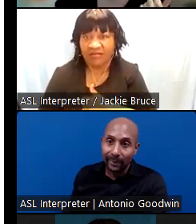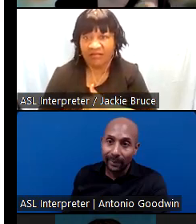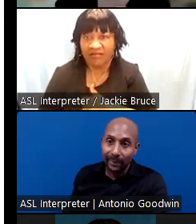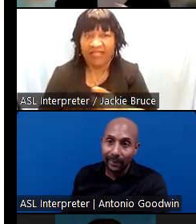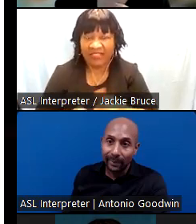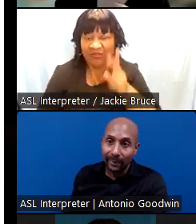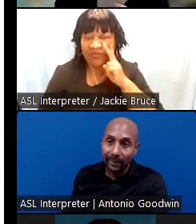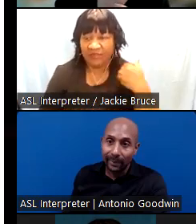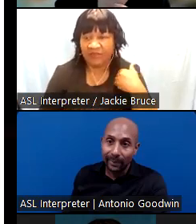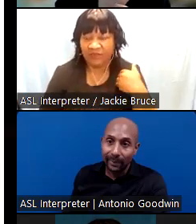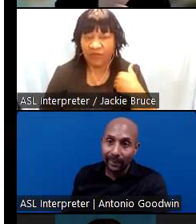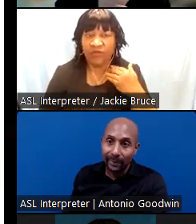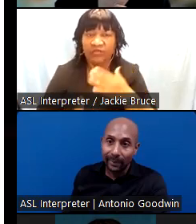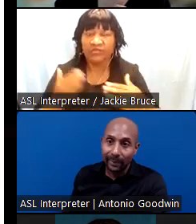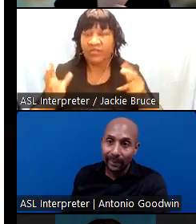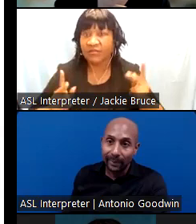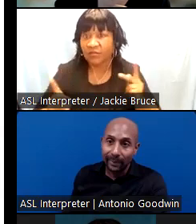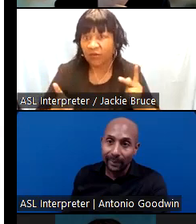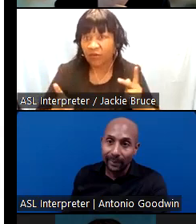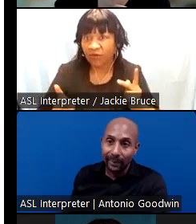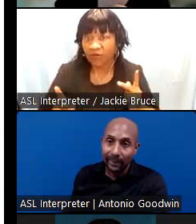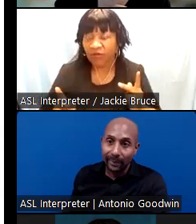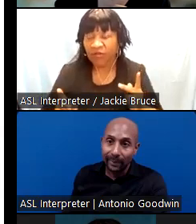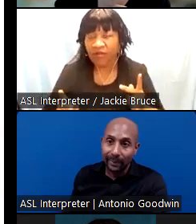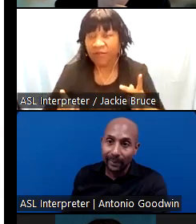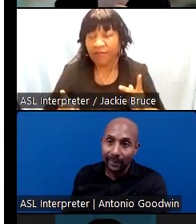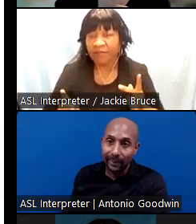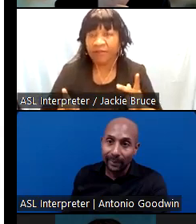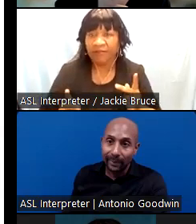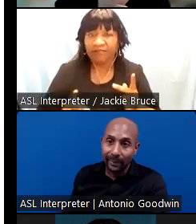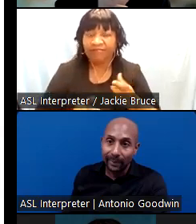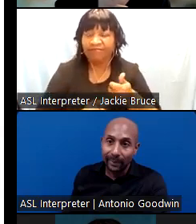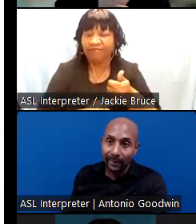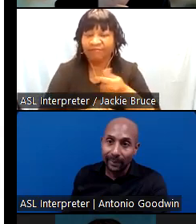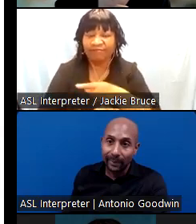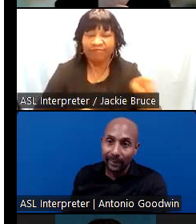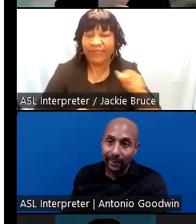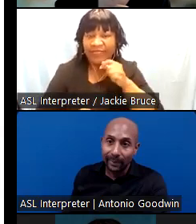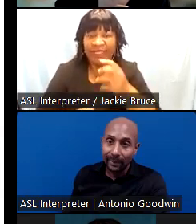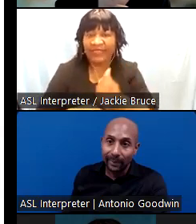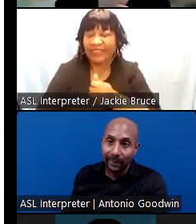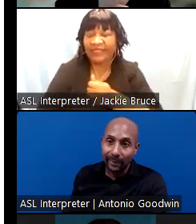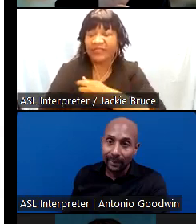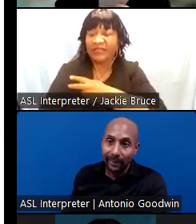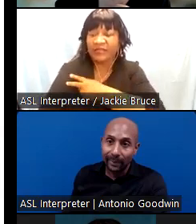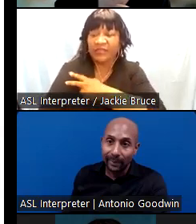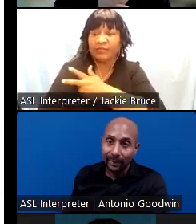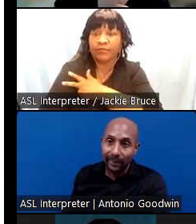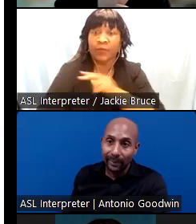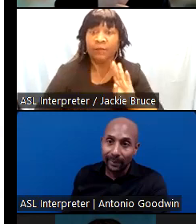you've seen, people are not getting boosted when they're eligible at a pretty high